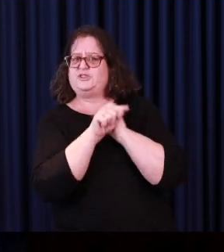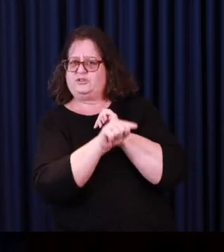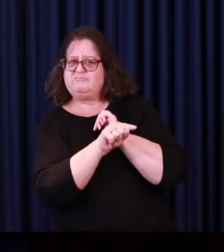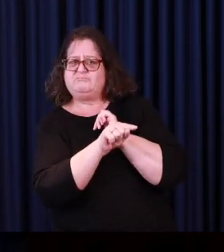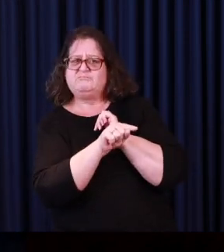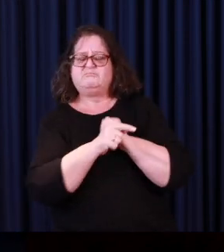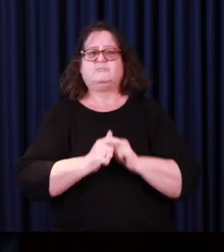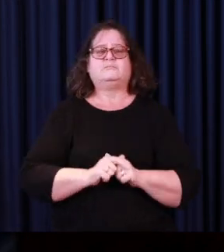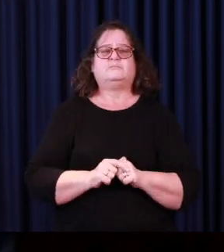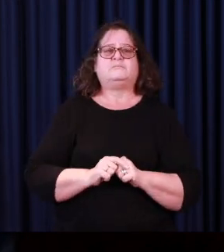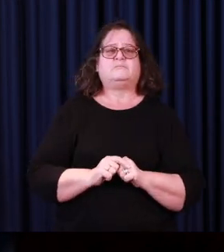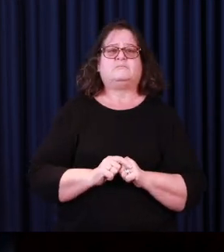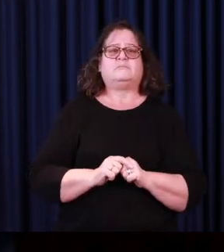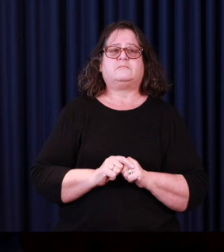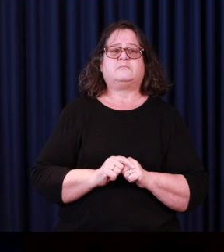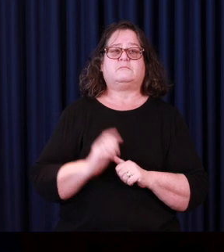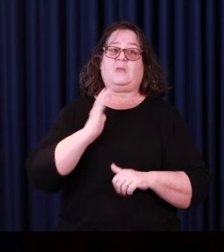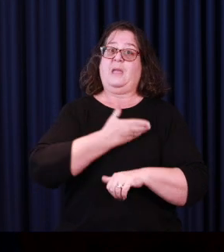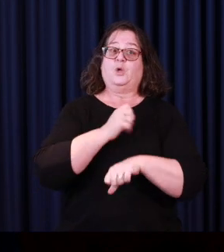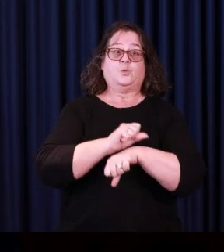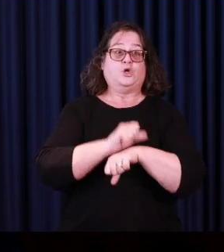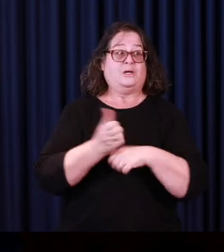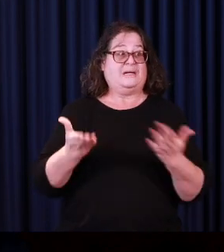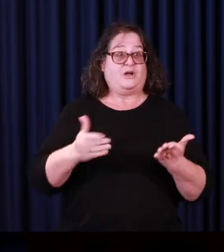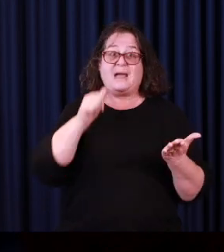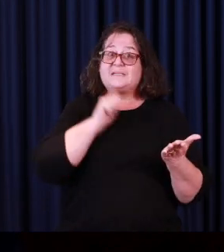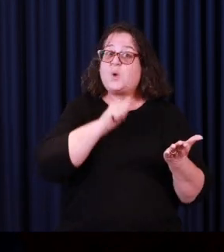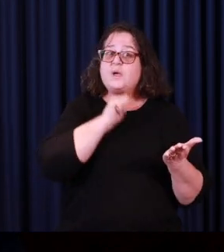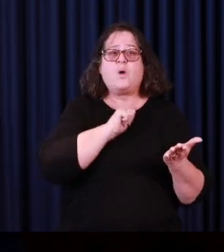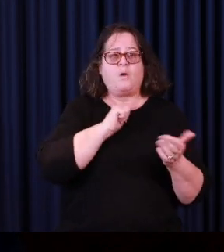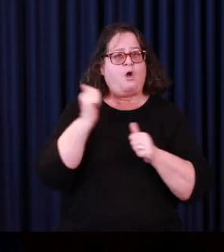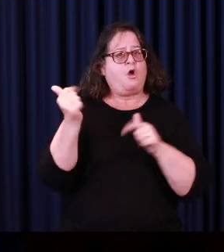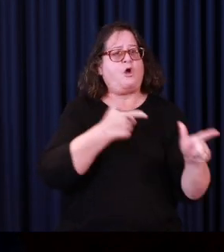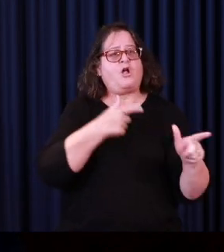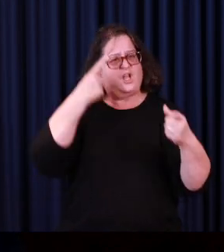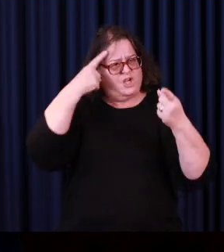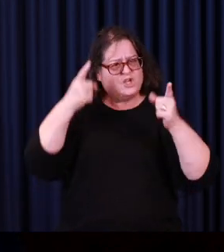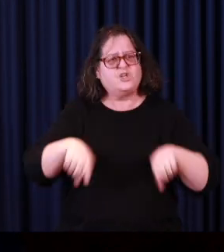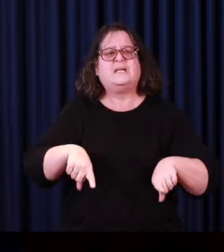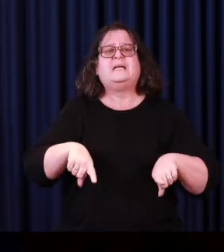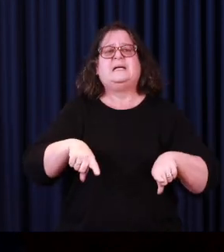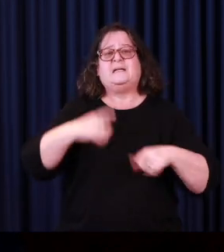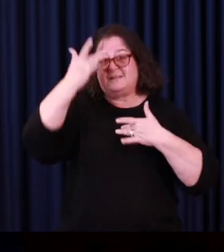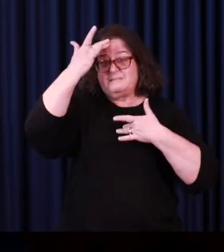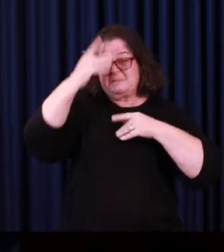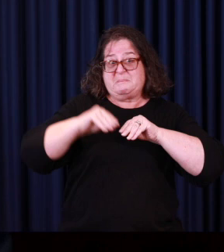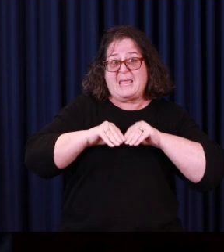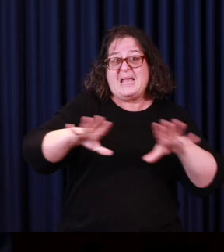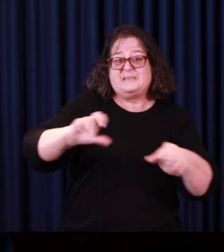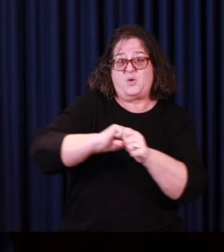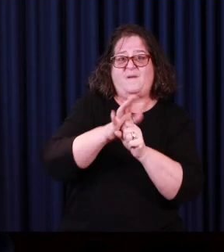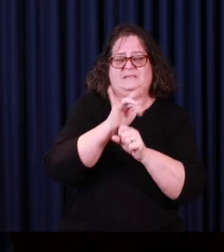As for our work here, all agree the pandemic remains the most significant threat